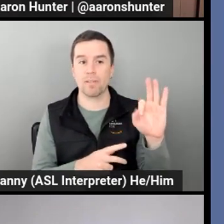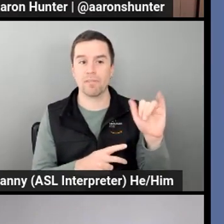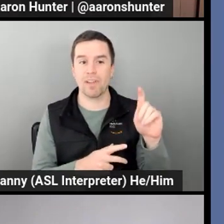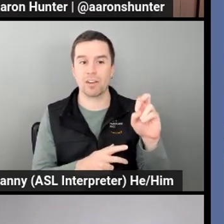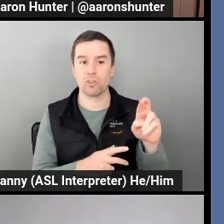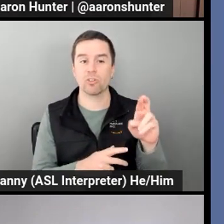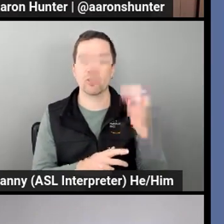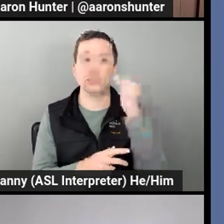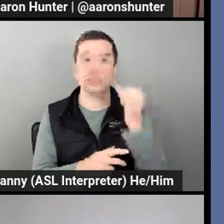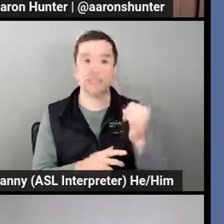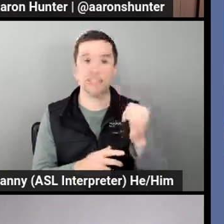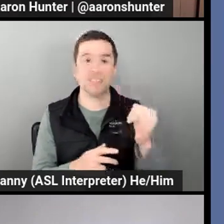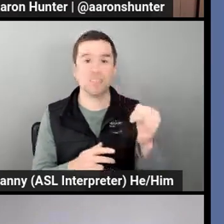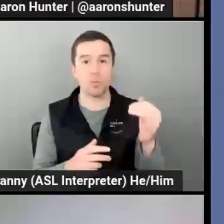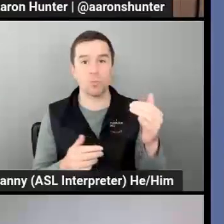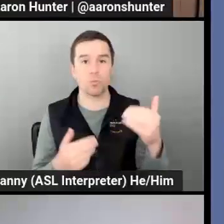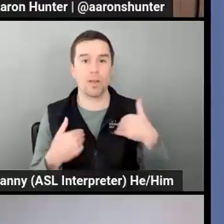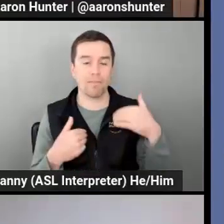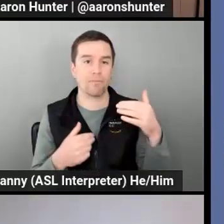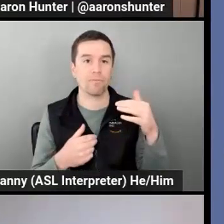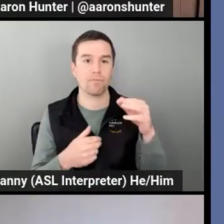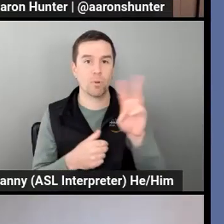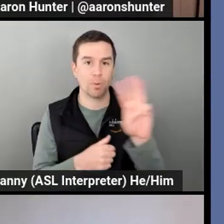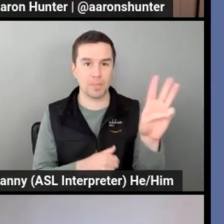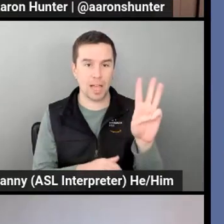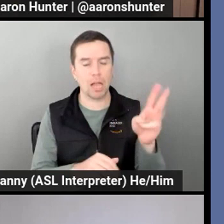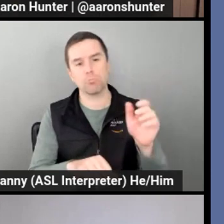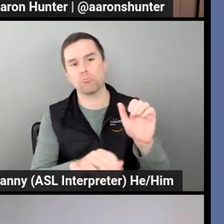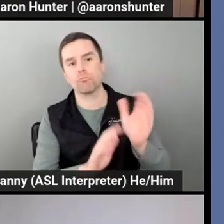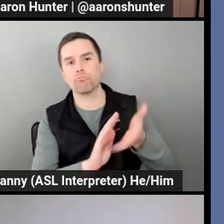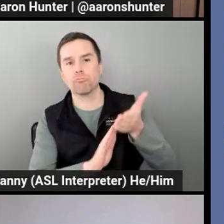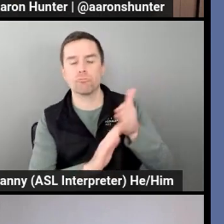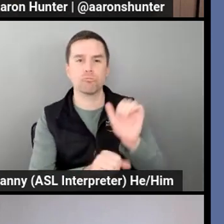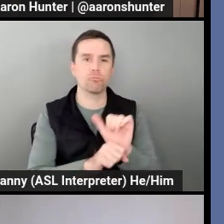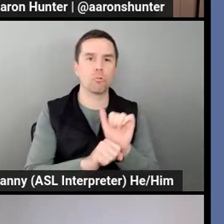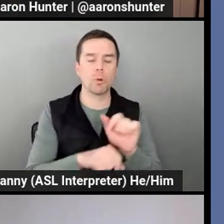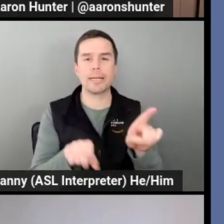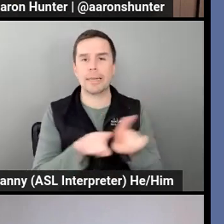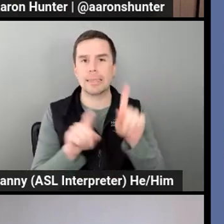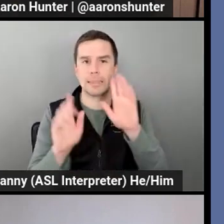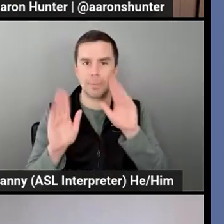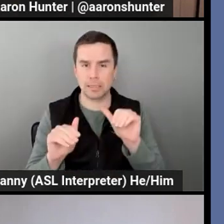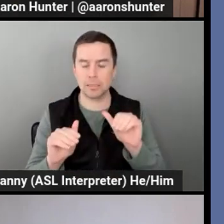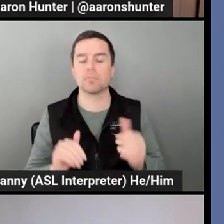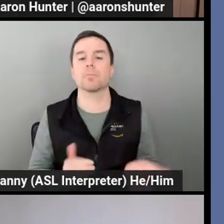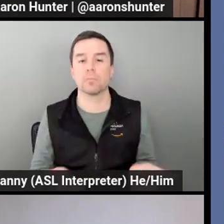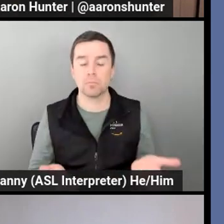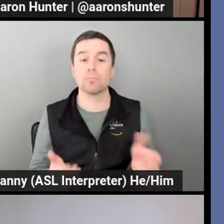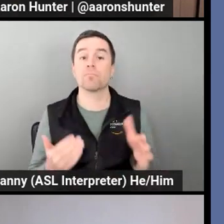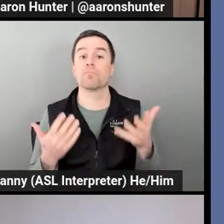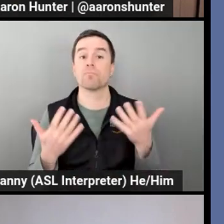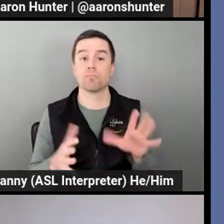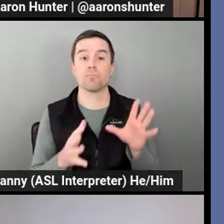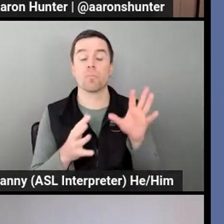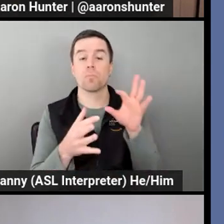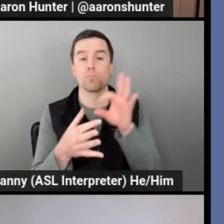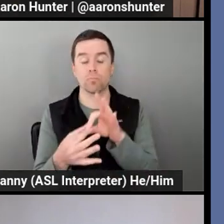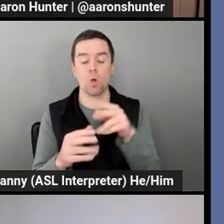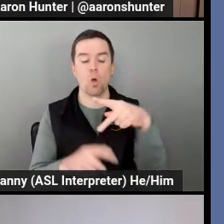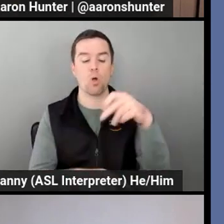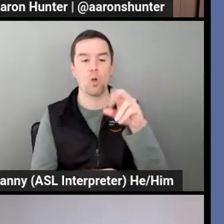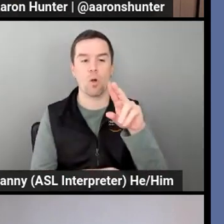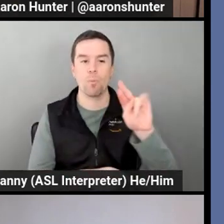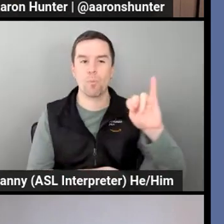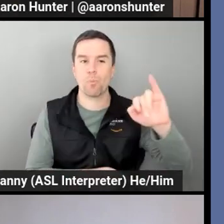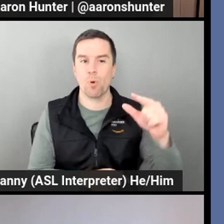it's, working as expected on Linux and on containers. So once you've sort of done the porting and made the code changes, what you can